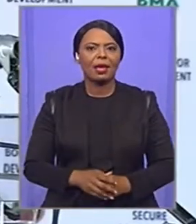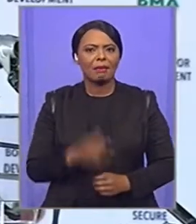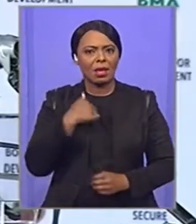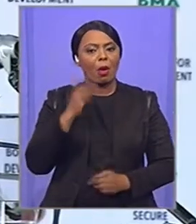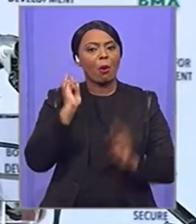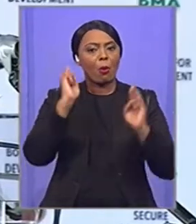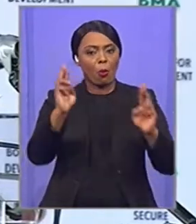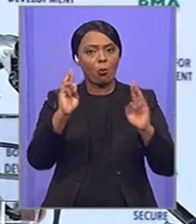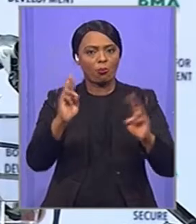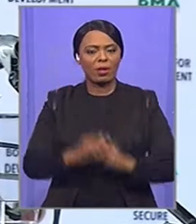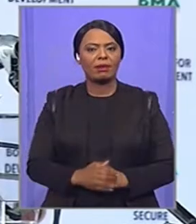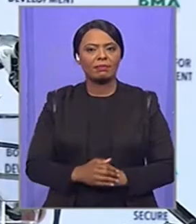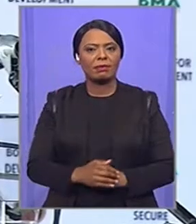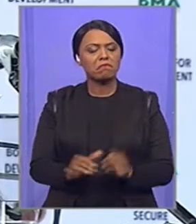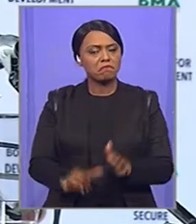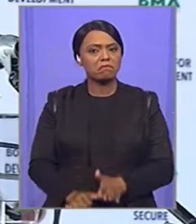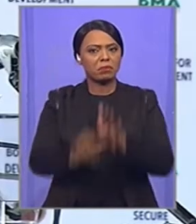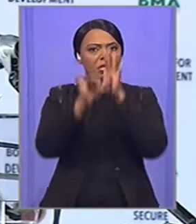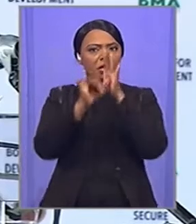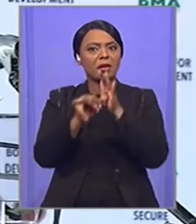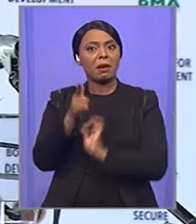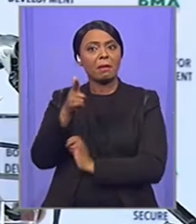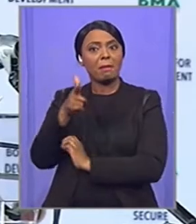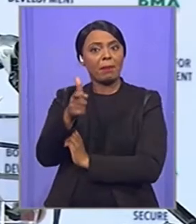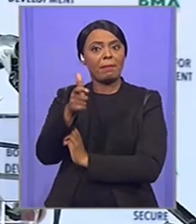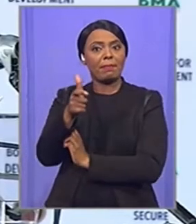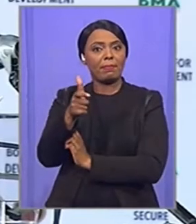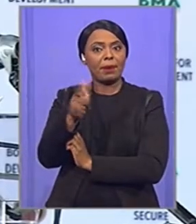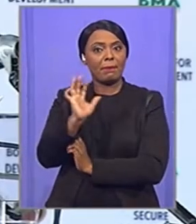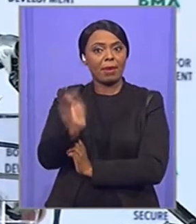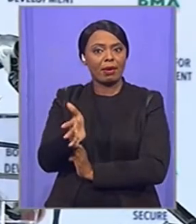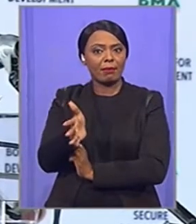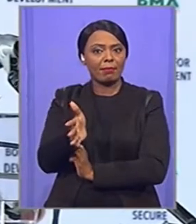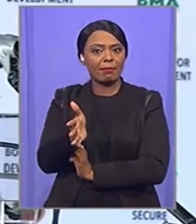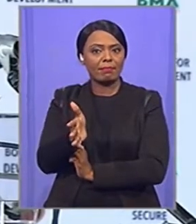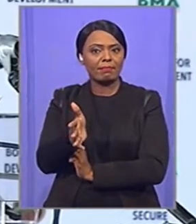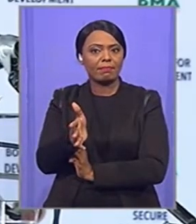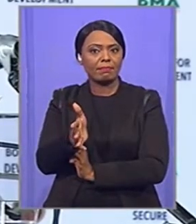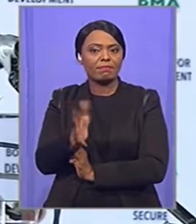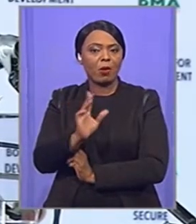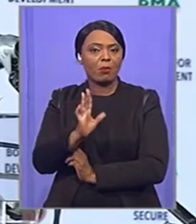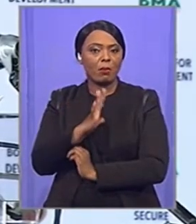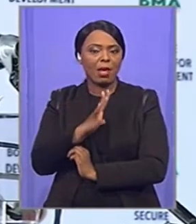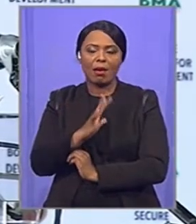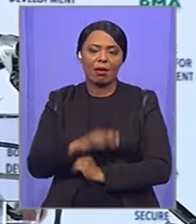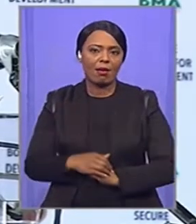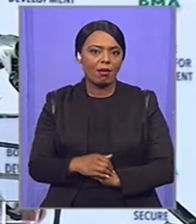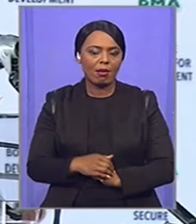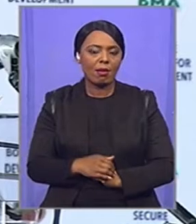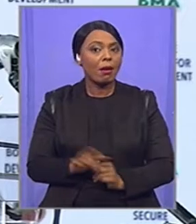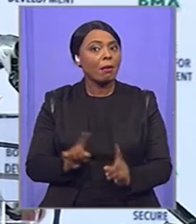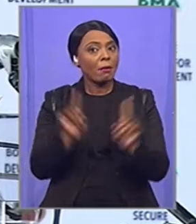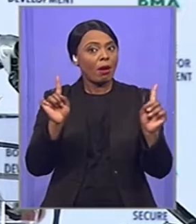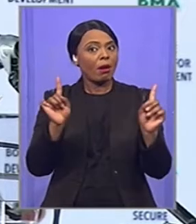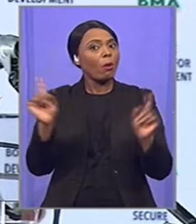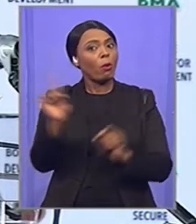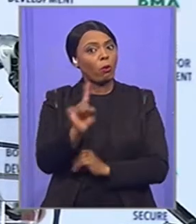weapon won't be the guns that they are carrying, but will be